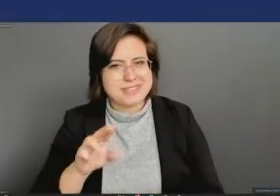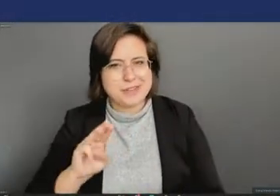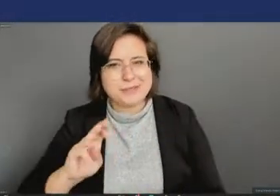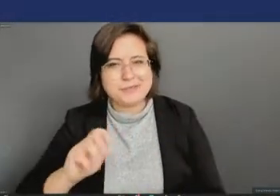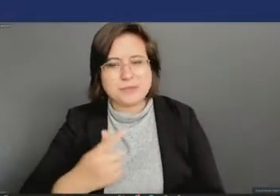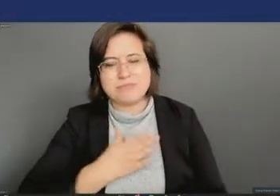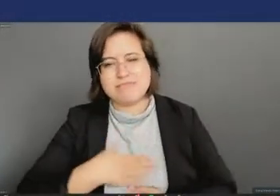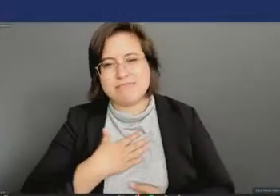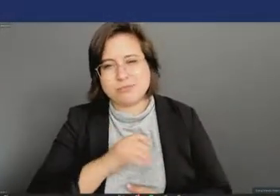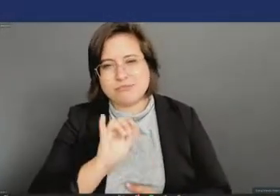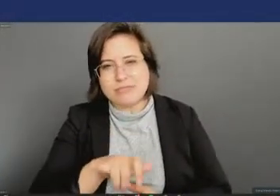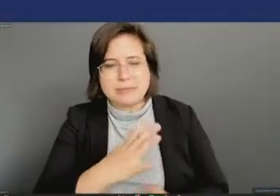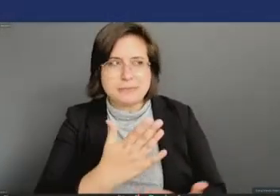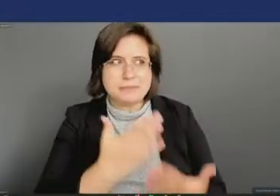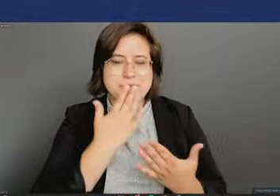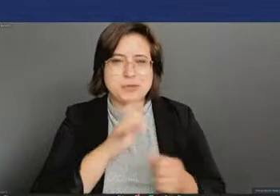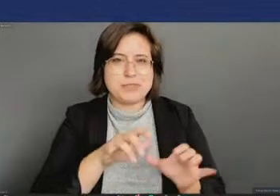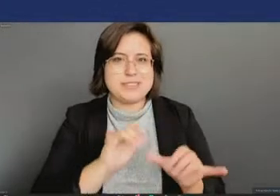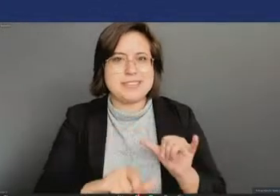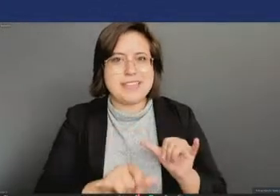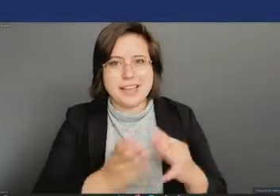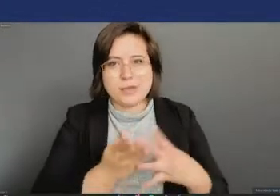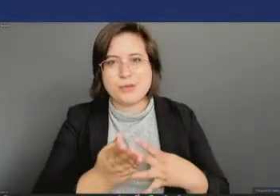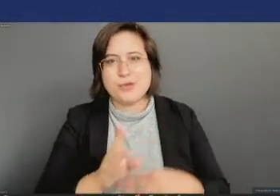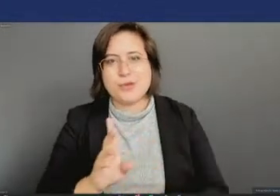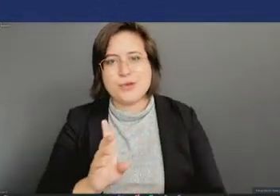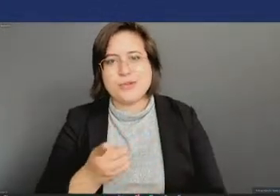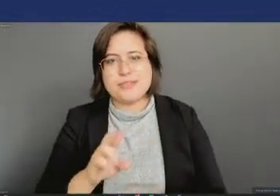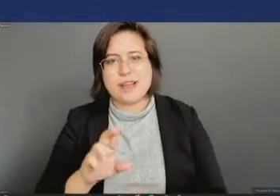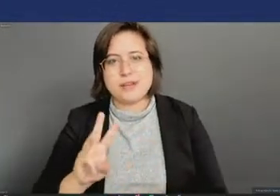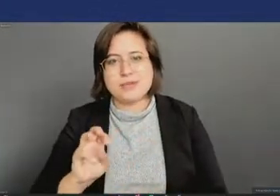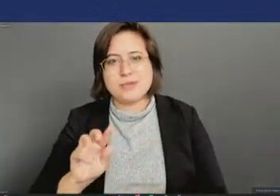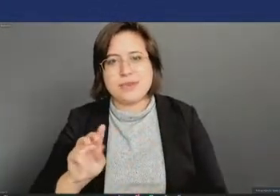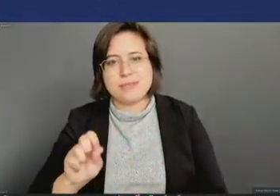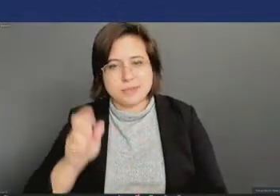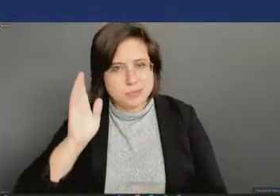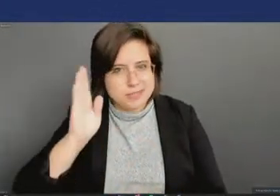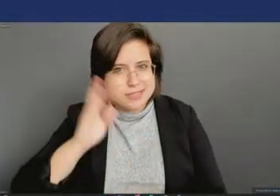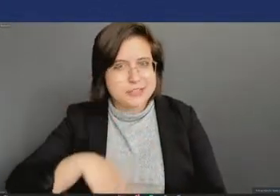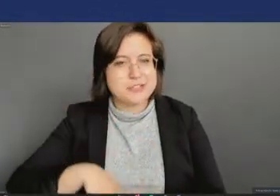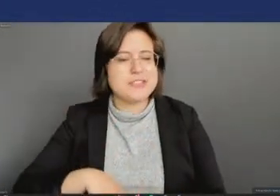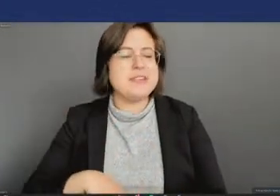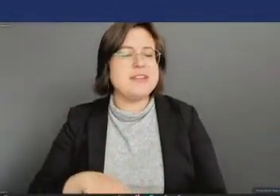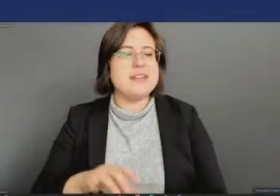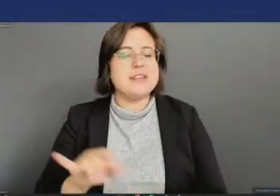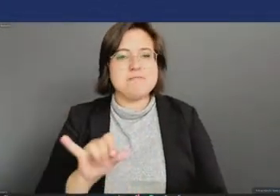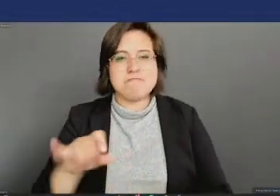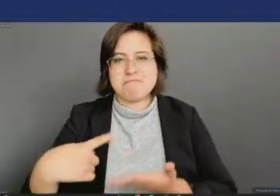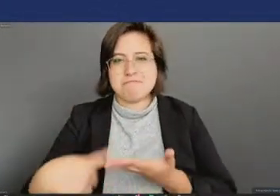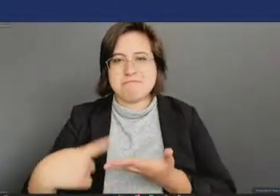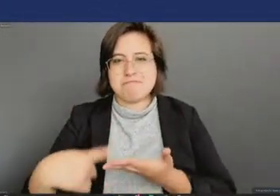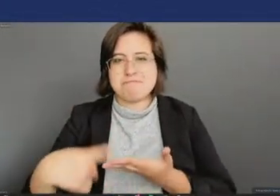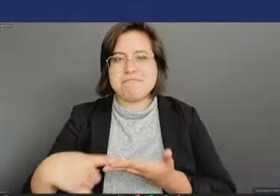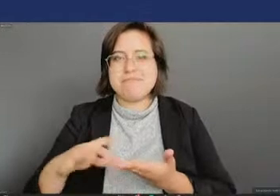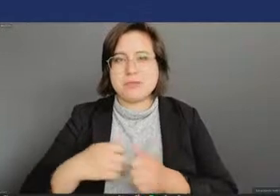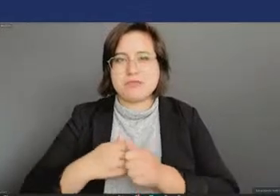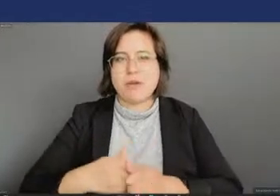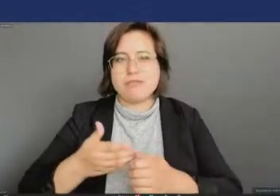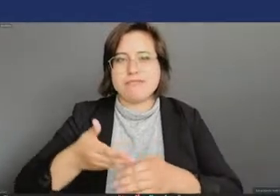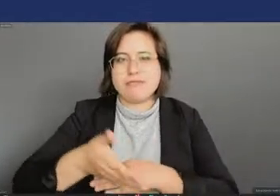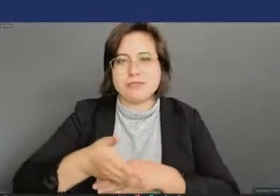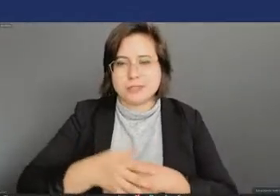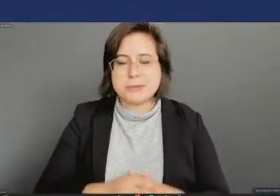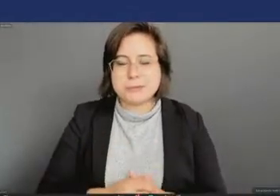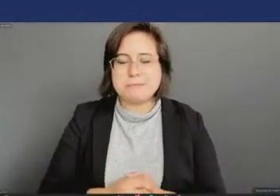appreciate that. Very grateful you can stay through Dr. Williams' presentation and the discussion that follows.